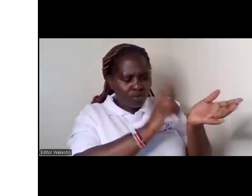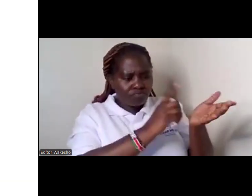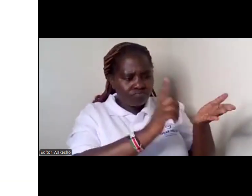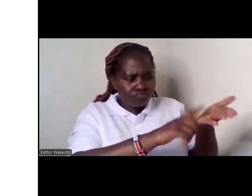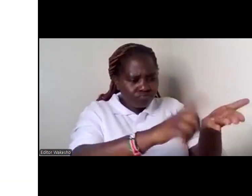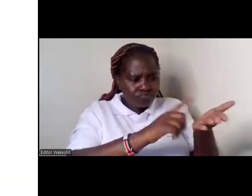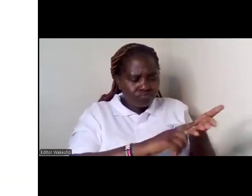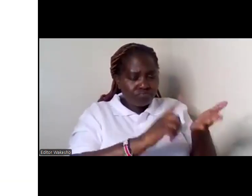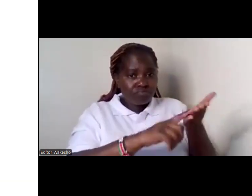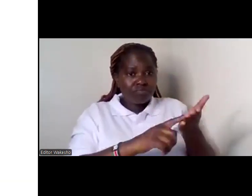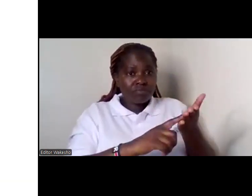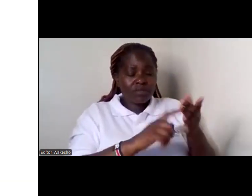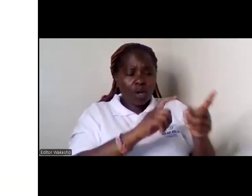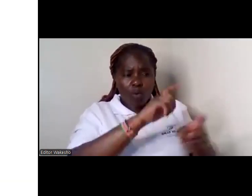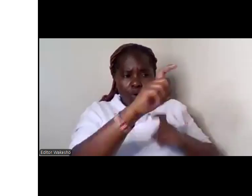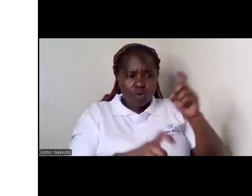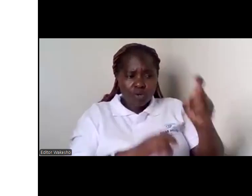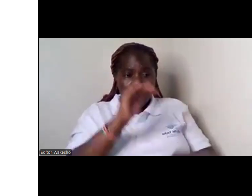There are certain questions they're going to ask you.